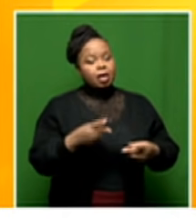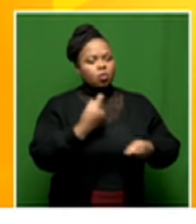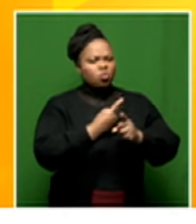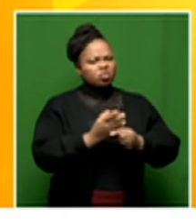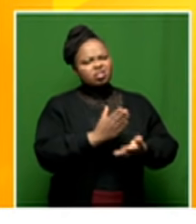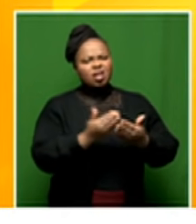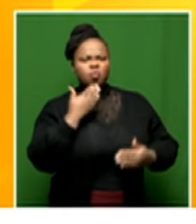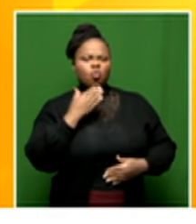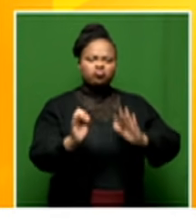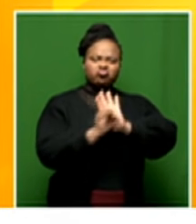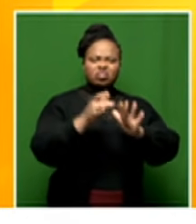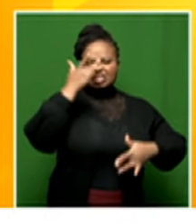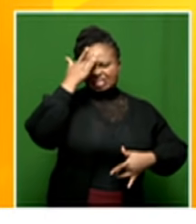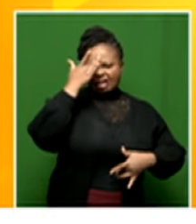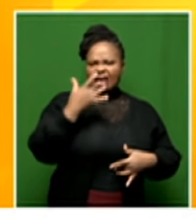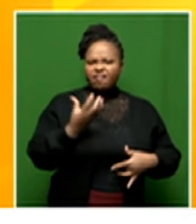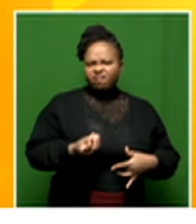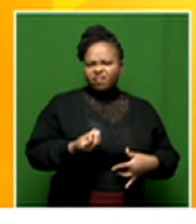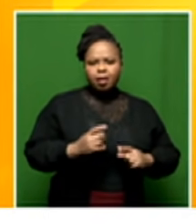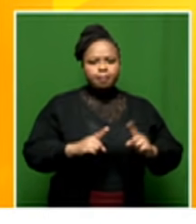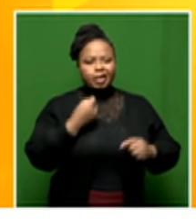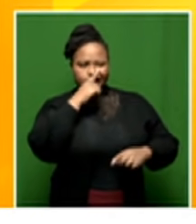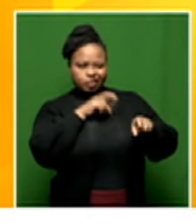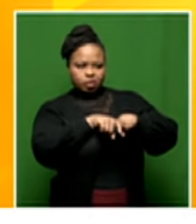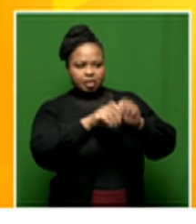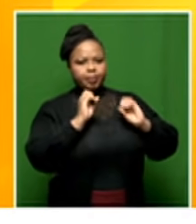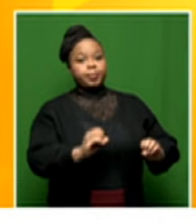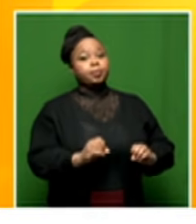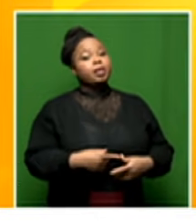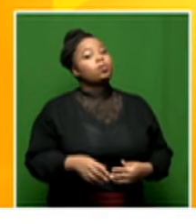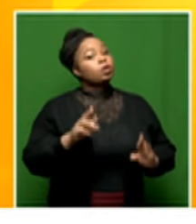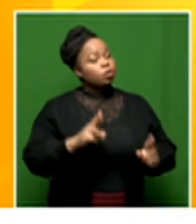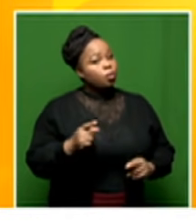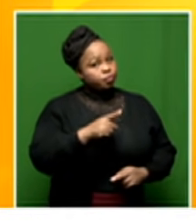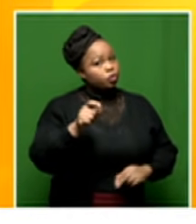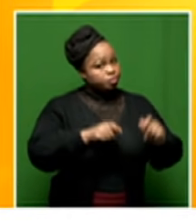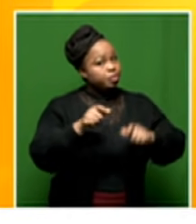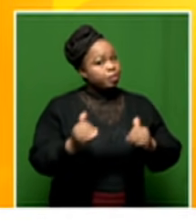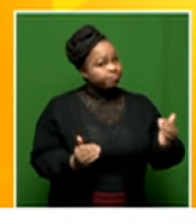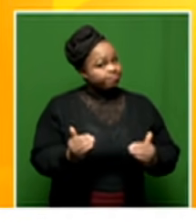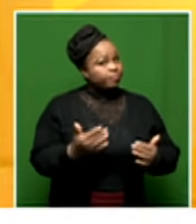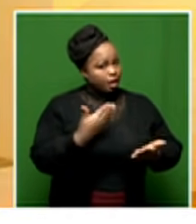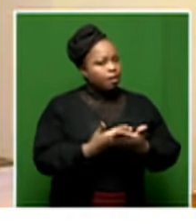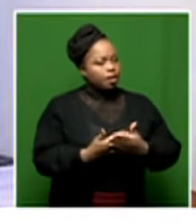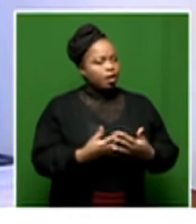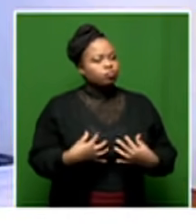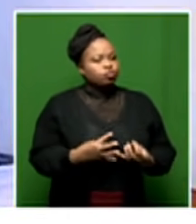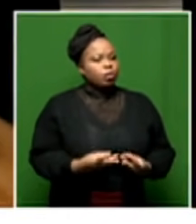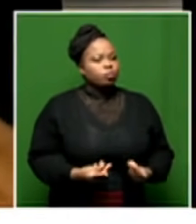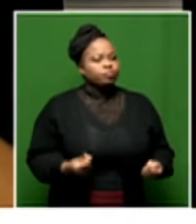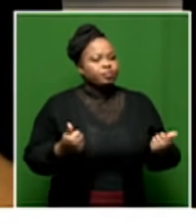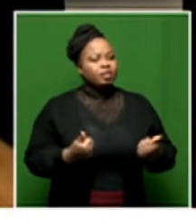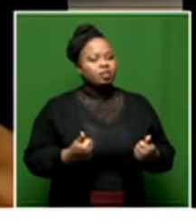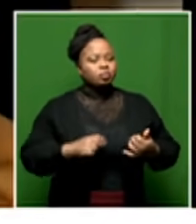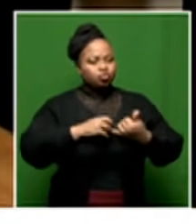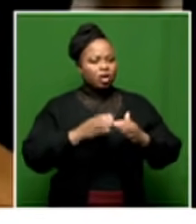have symptoms but are not going for testing. And we hope that those individuals are managing to cope, and there are no